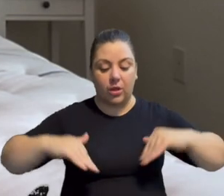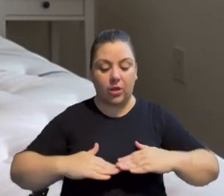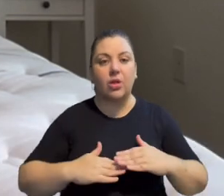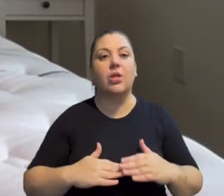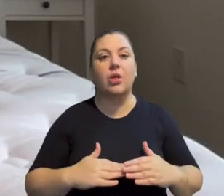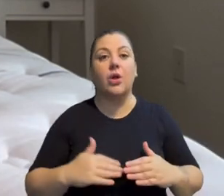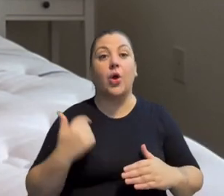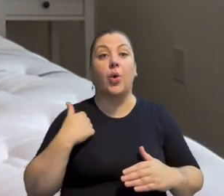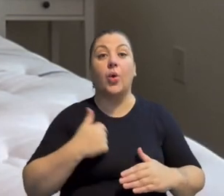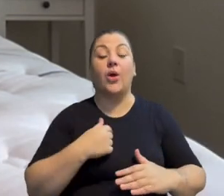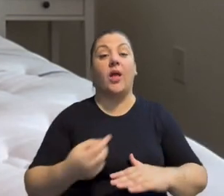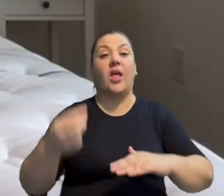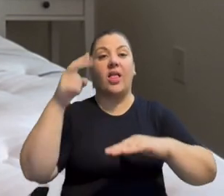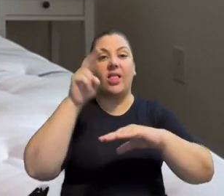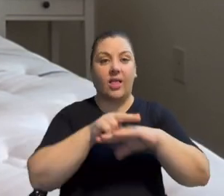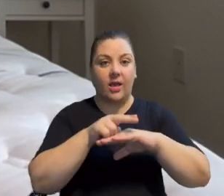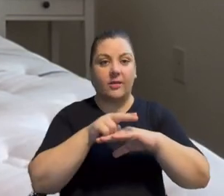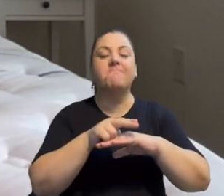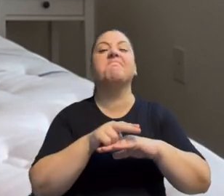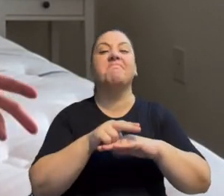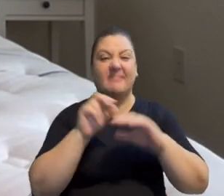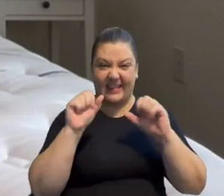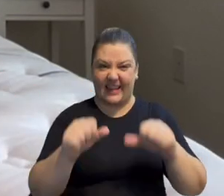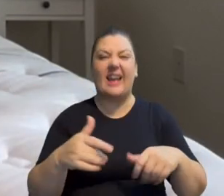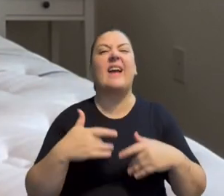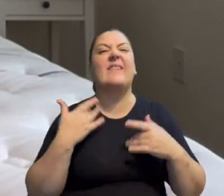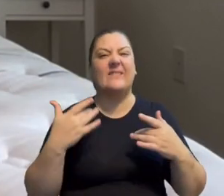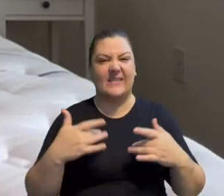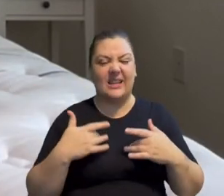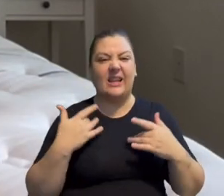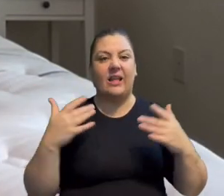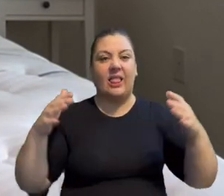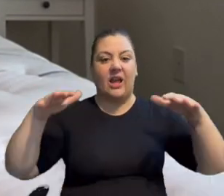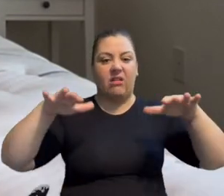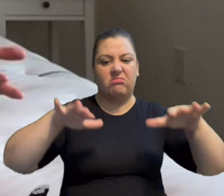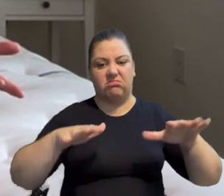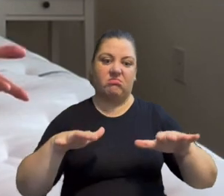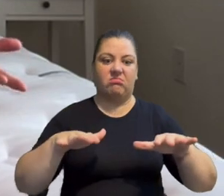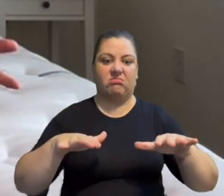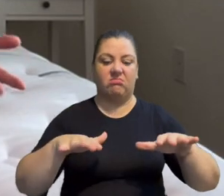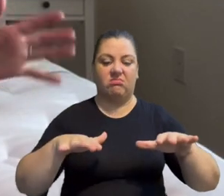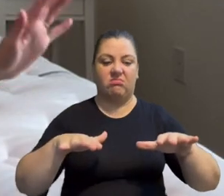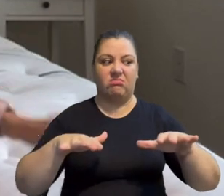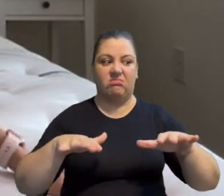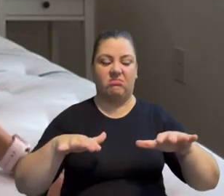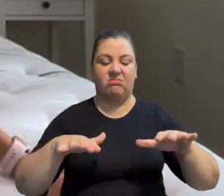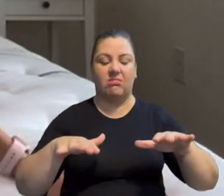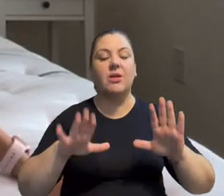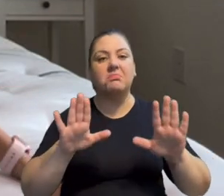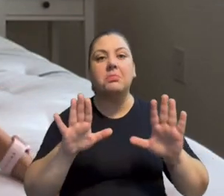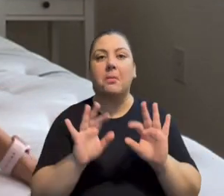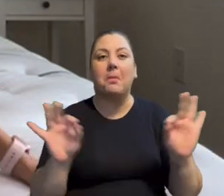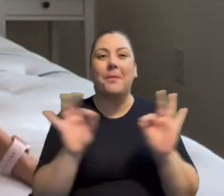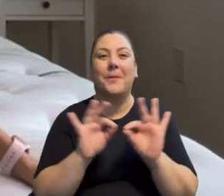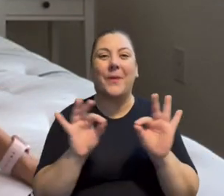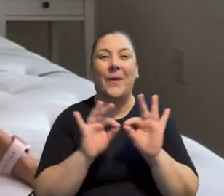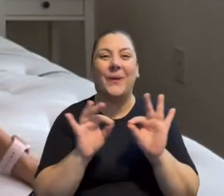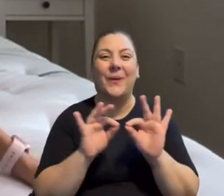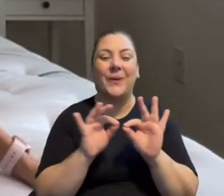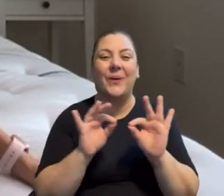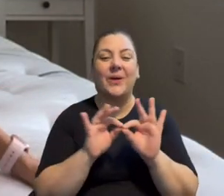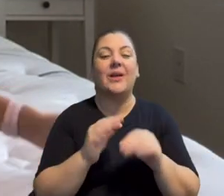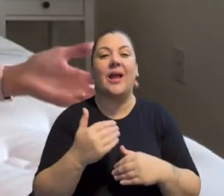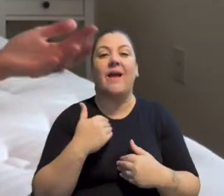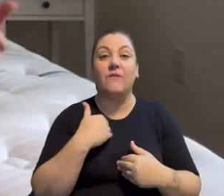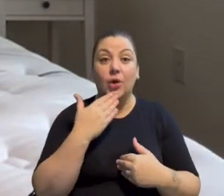too. Like, when we laid on the mattress or moved around, the whole bed almost like shook. So it's really important. Not only is it important to have a